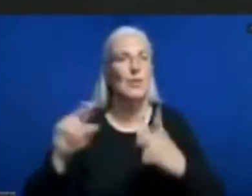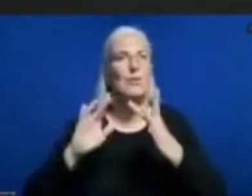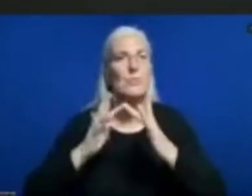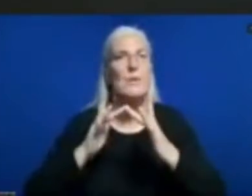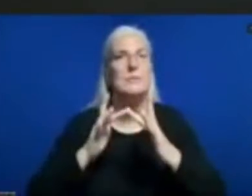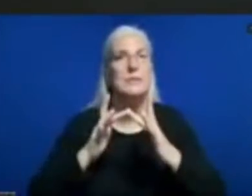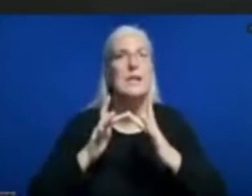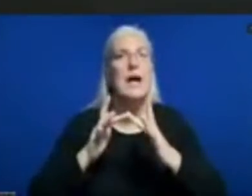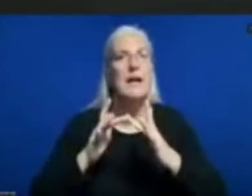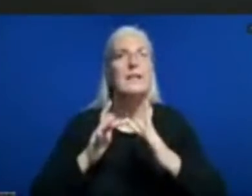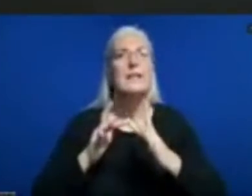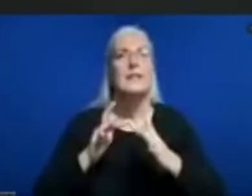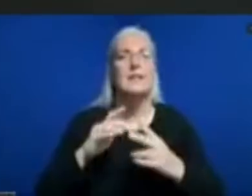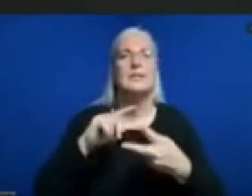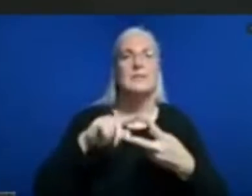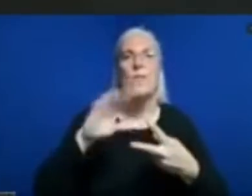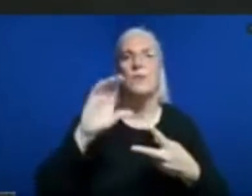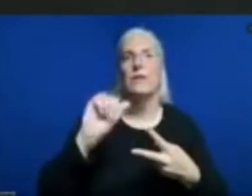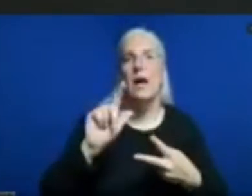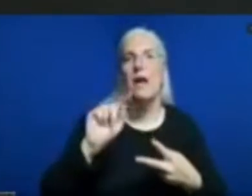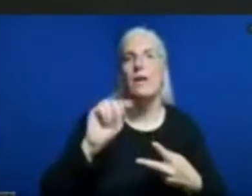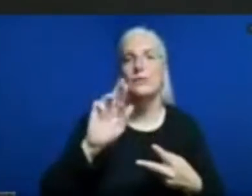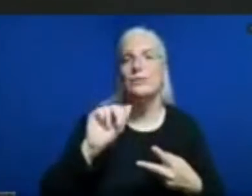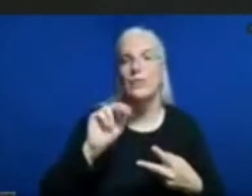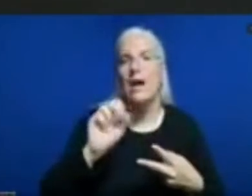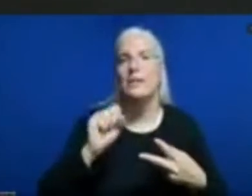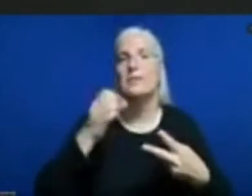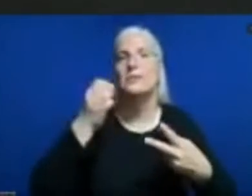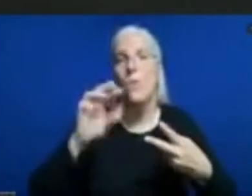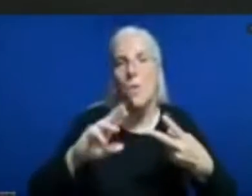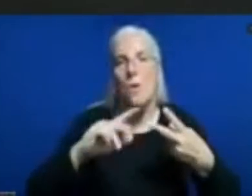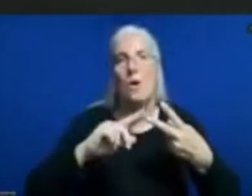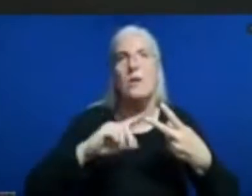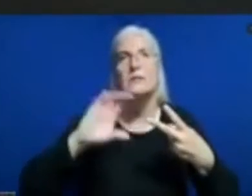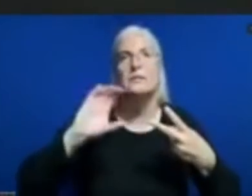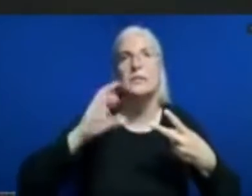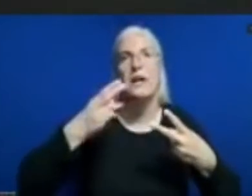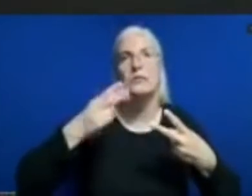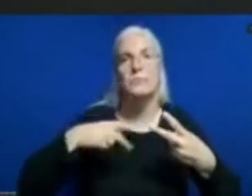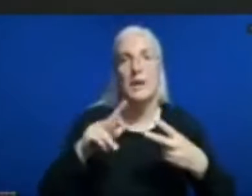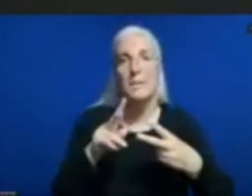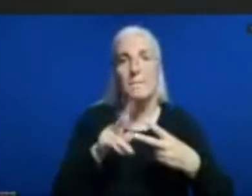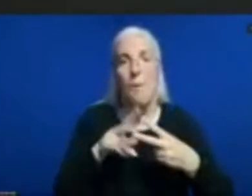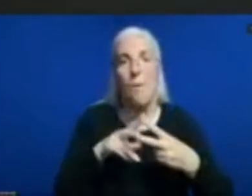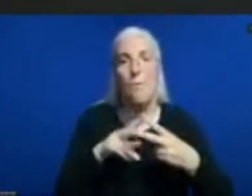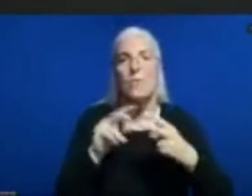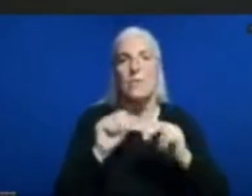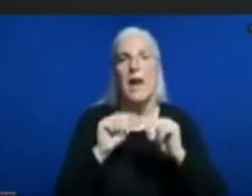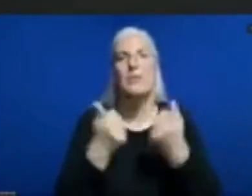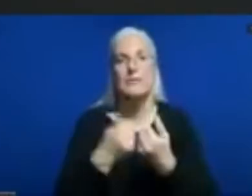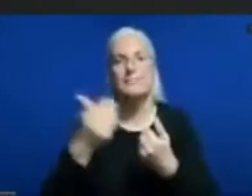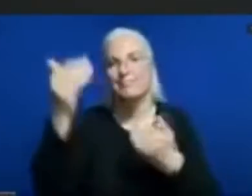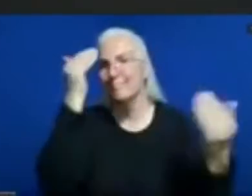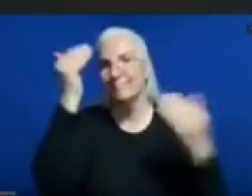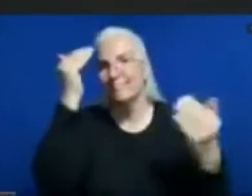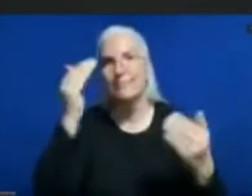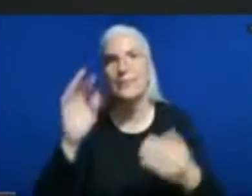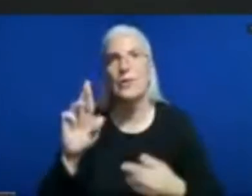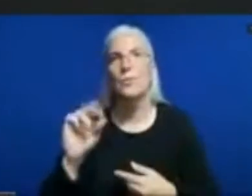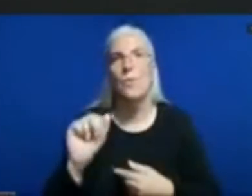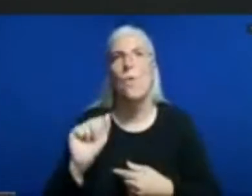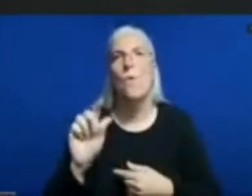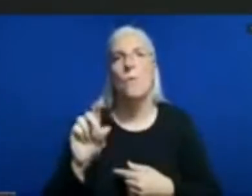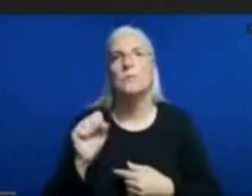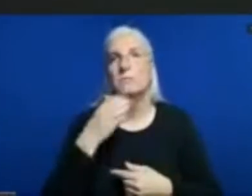changes as they occur. And just so everyone understands also that there are California Highway Patrolmen